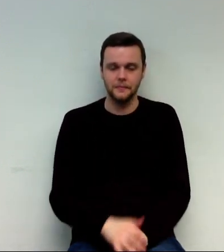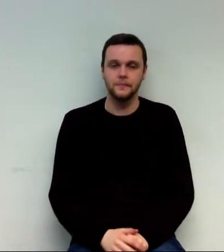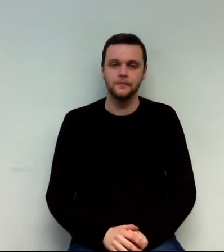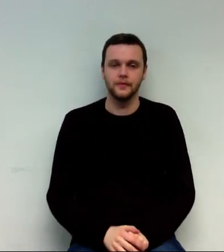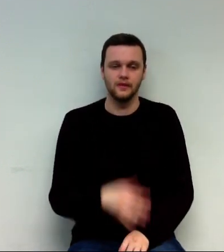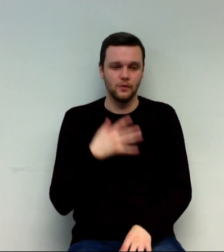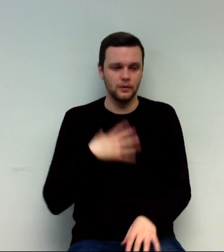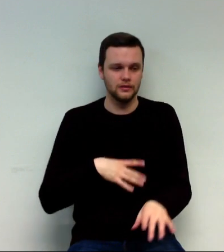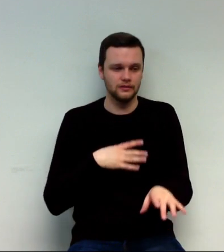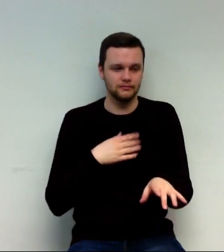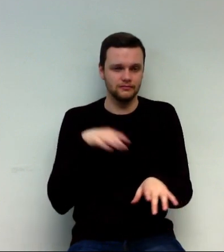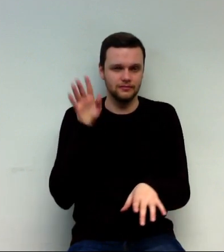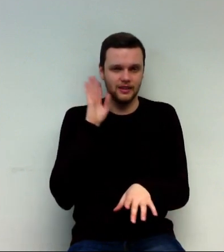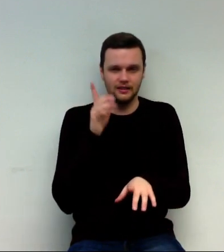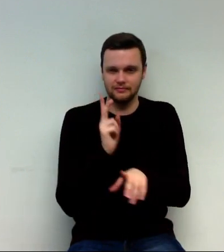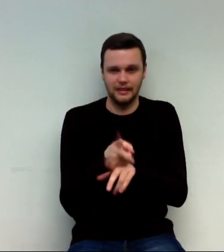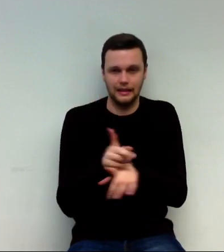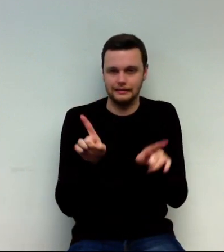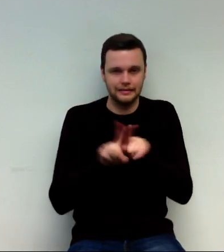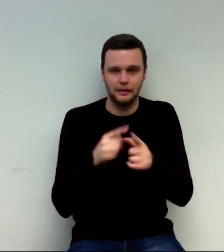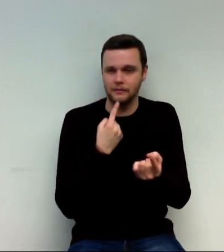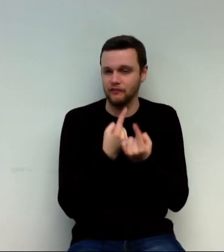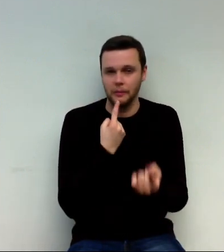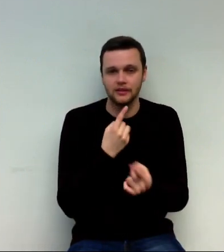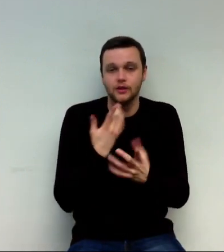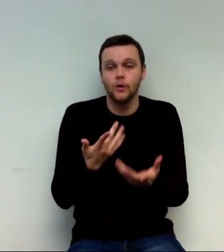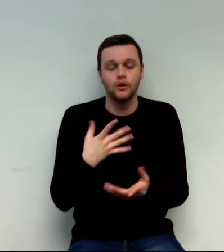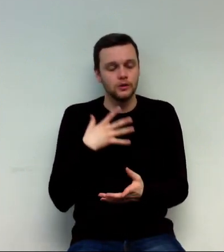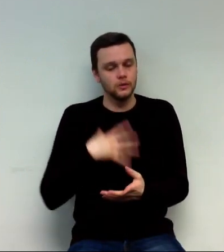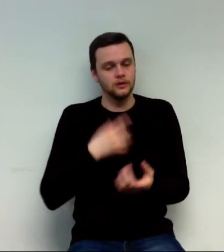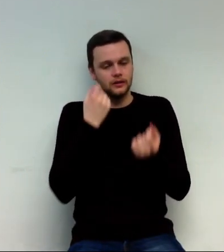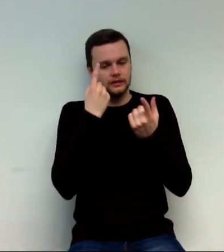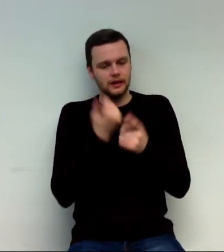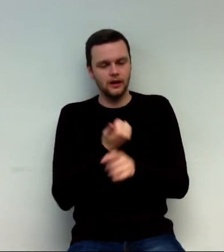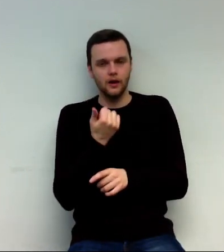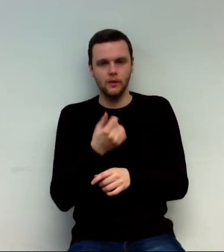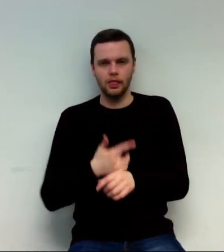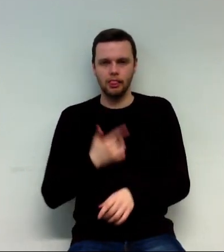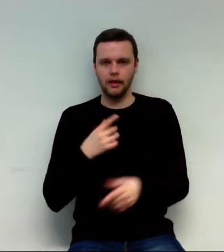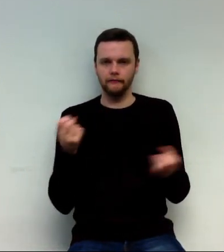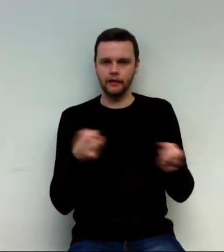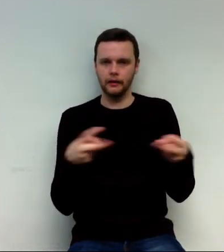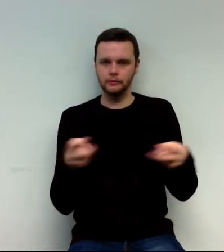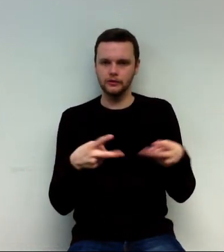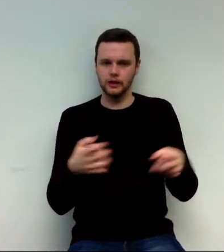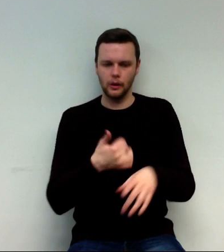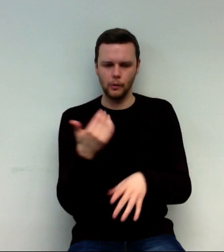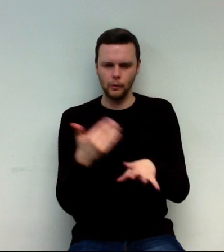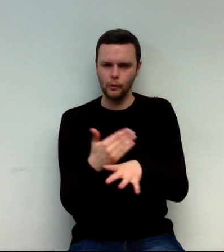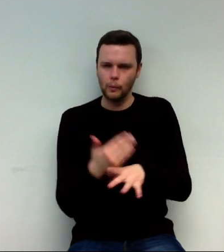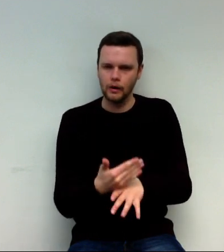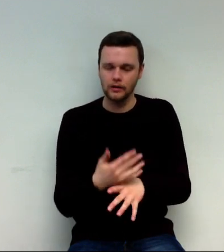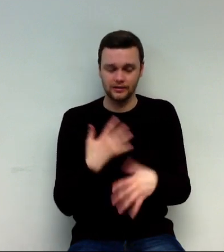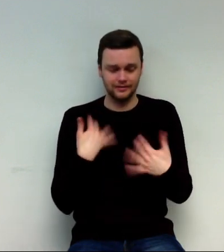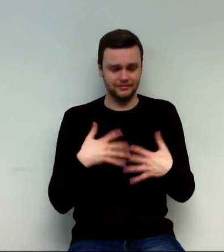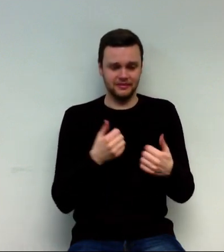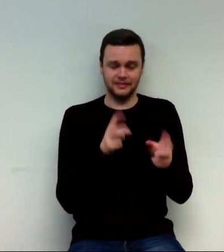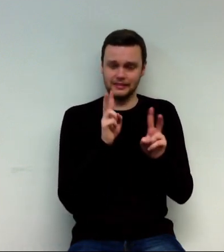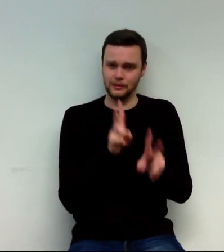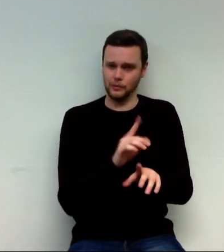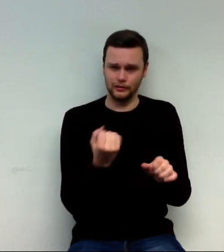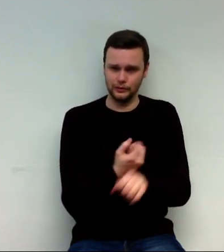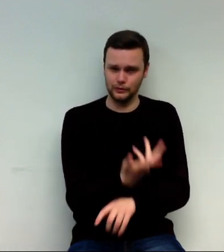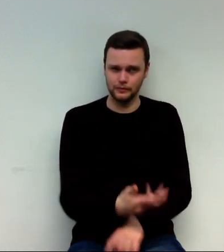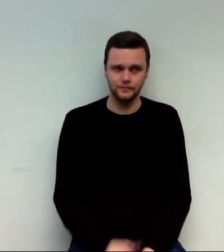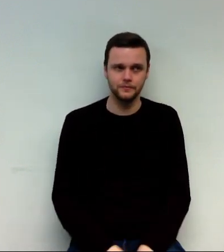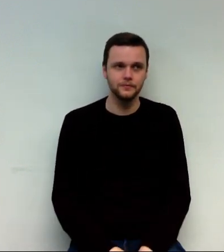you just want to hear this session again or just to get a feel for how live captioning works, because it is pretty remarkable what live captions can do.